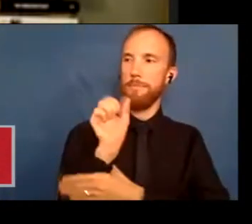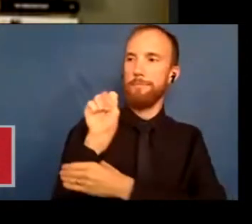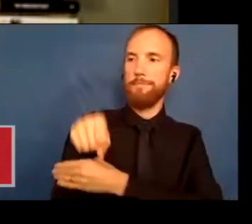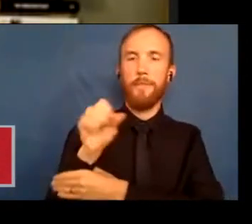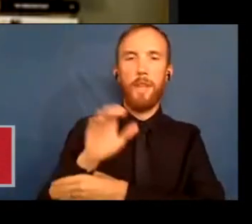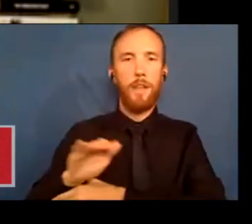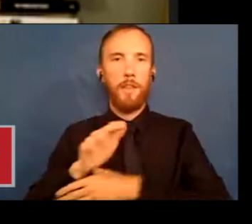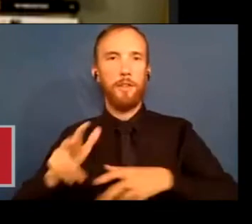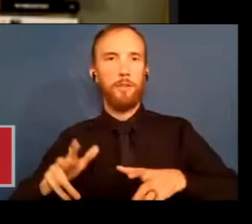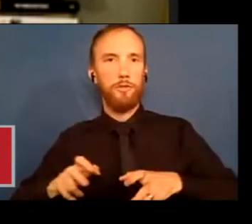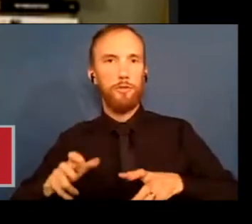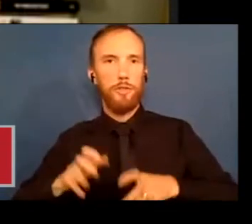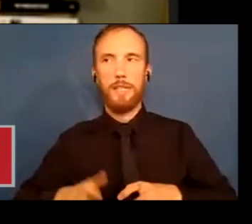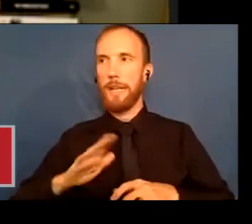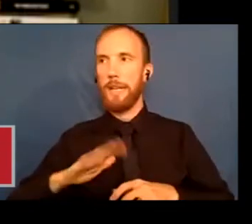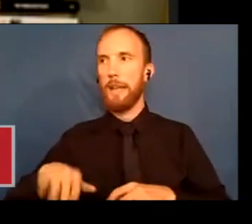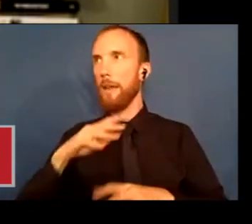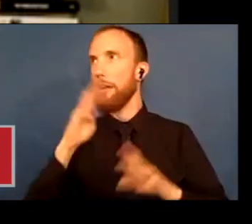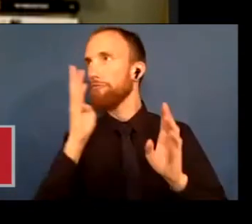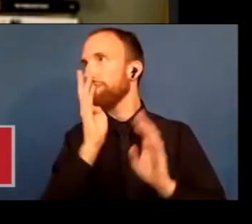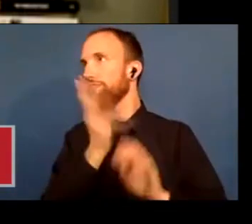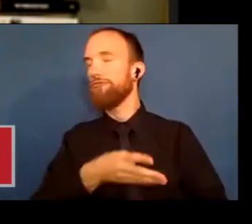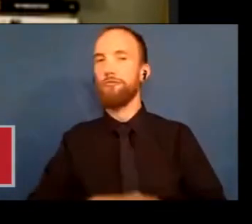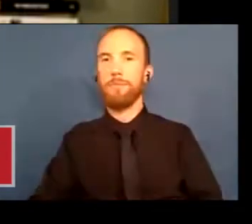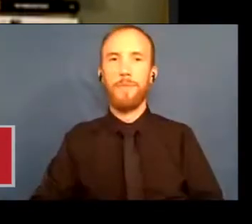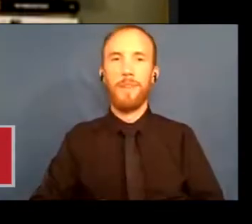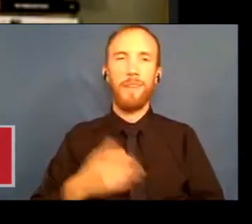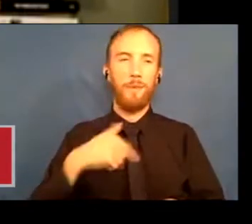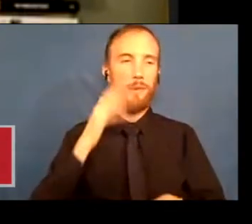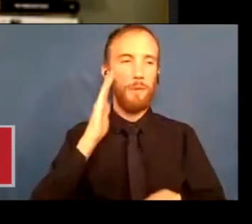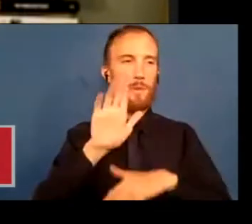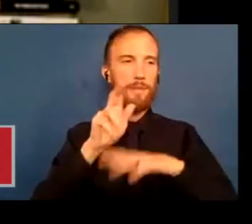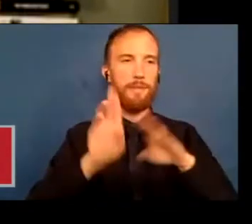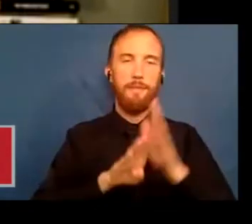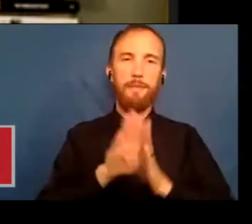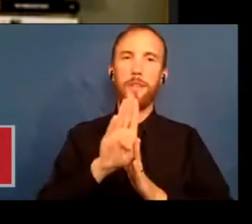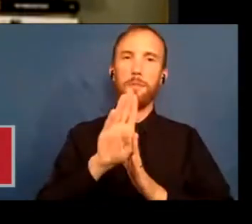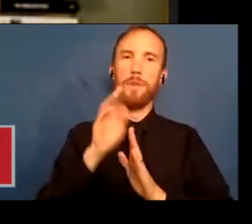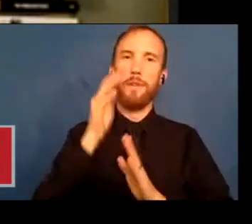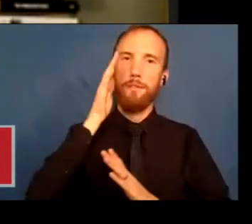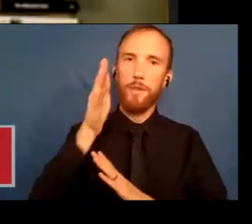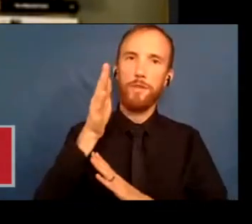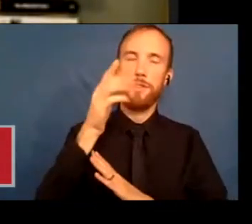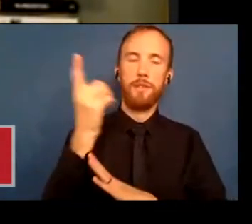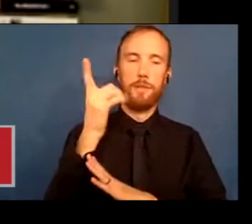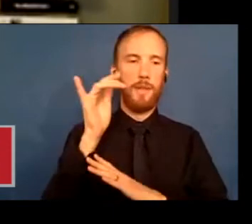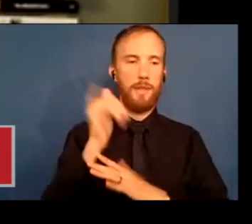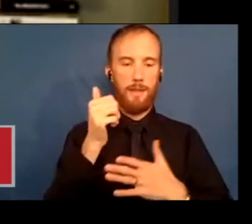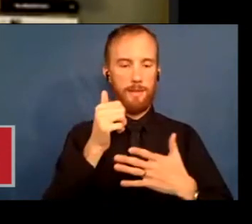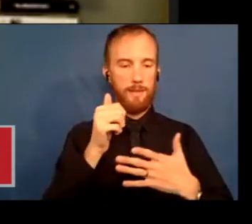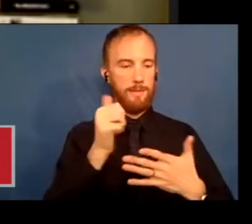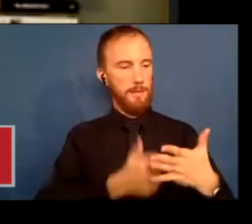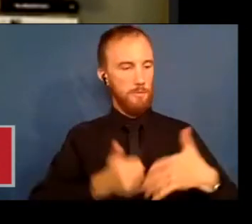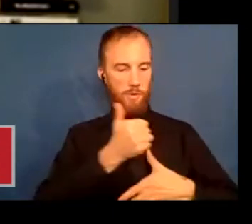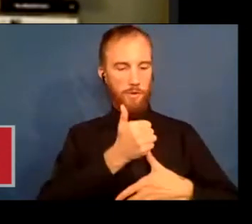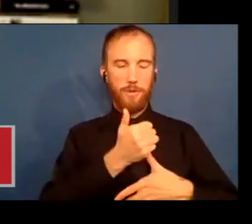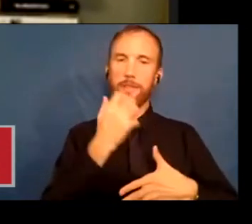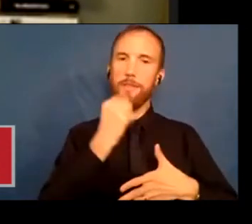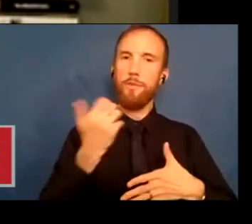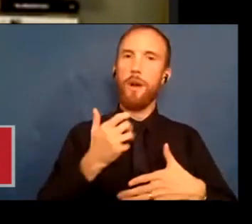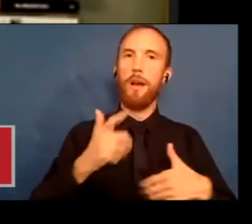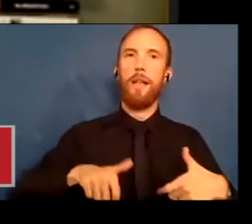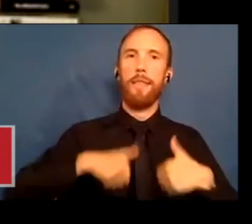indifference. We will build a future that cherishes life rather than profit, a future of fellowship